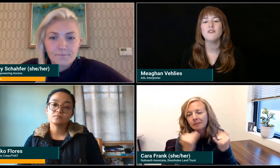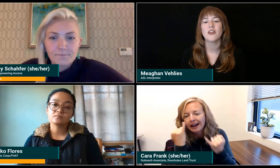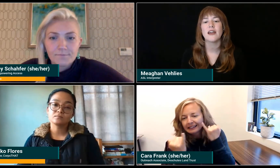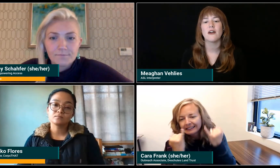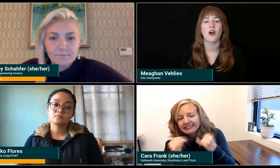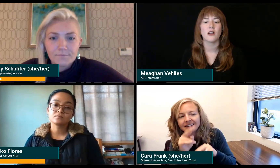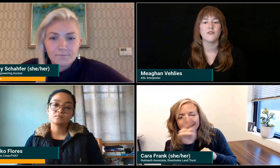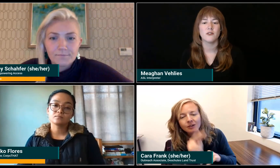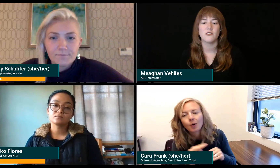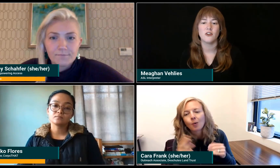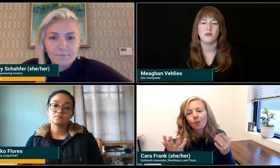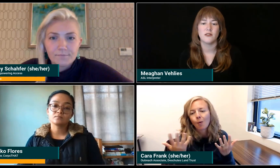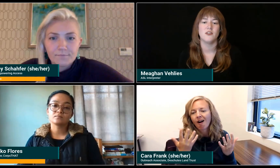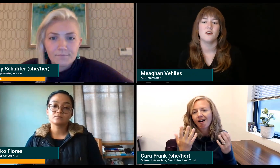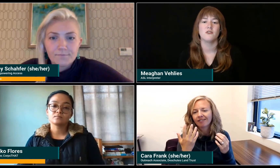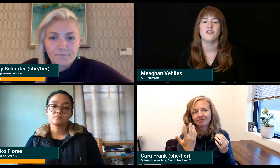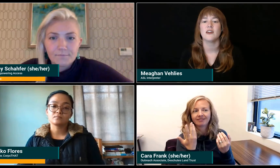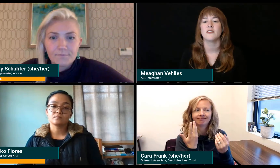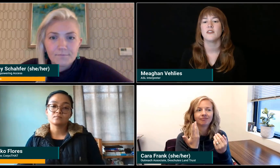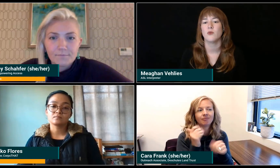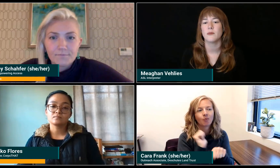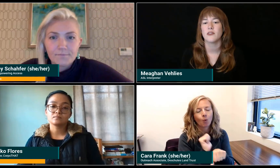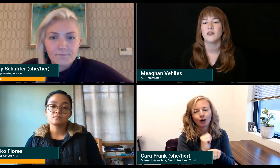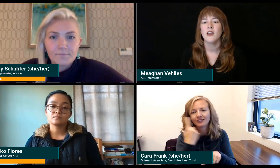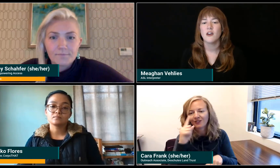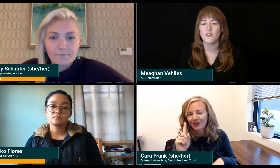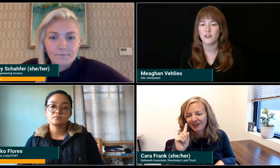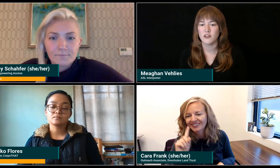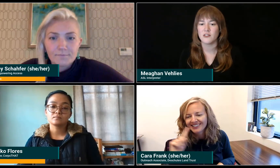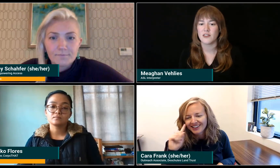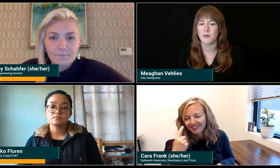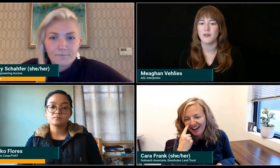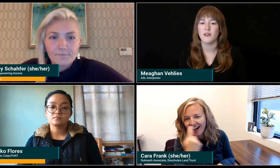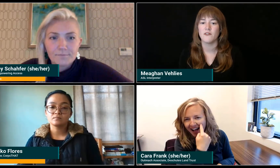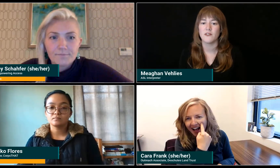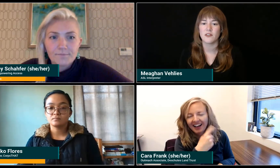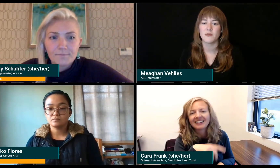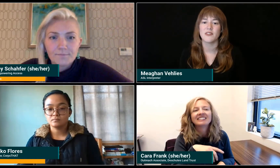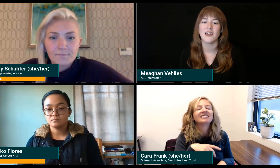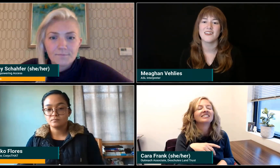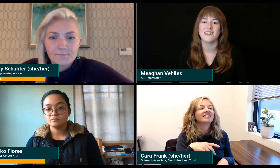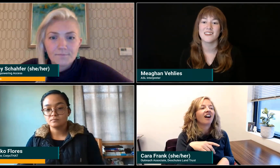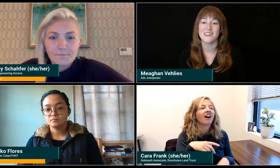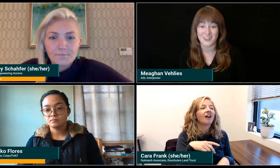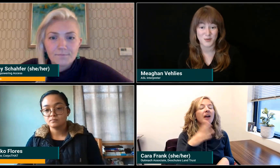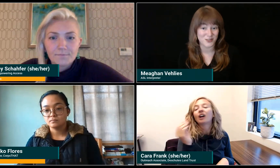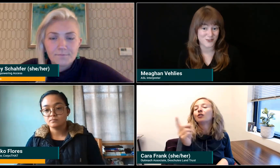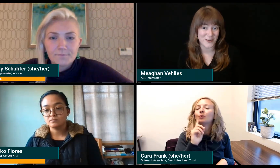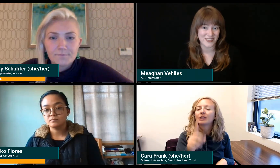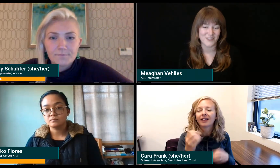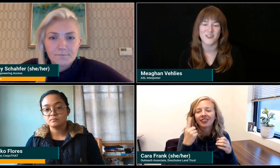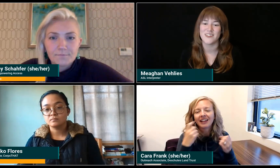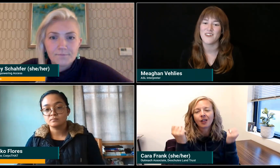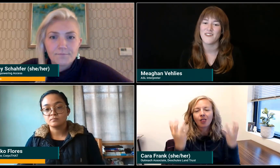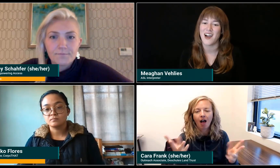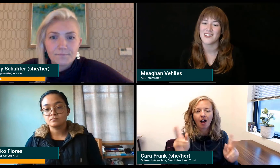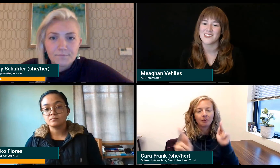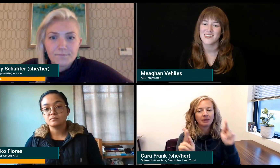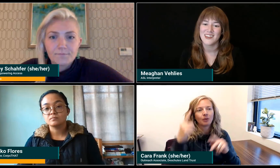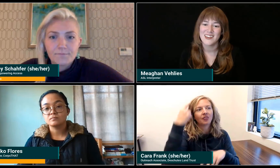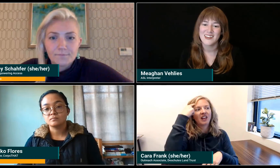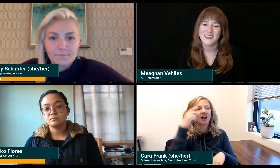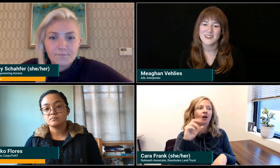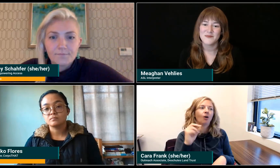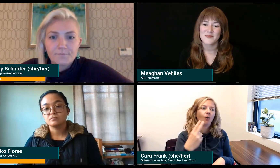So maybe check out Convo, Convo. Check out their website for a good example of something that is accessible and friendly for deaf